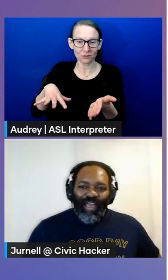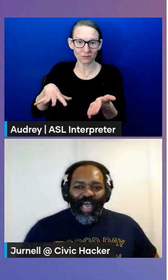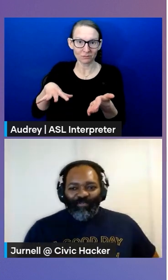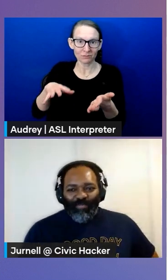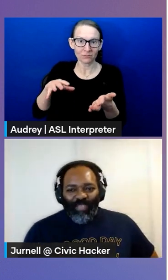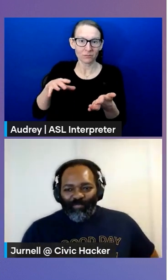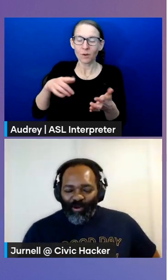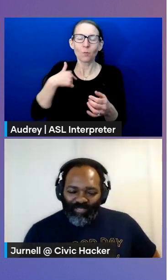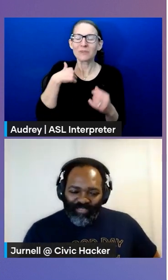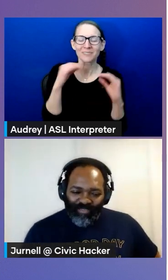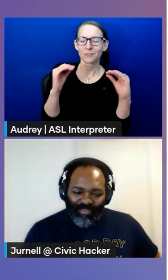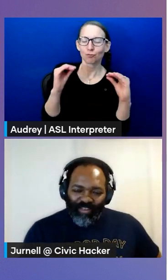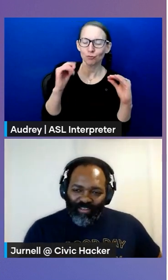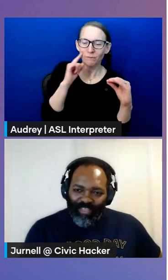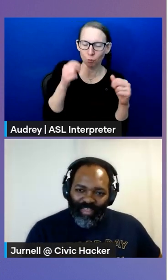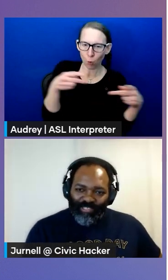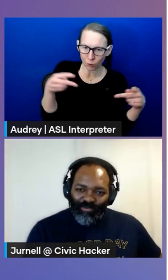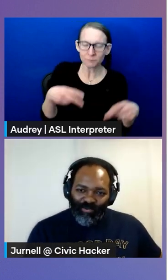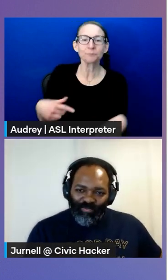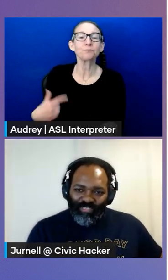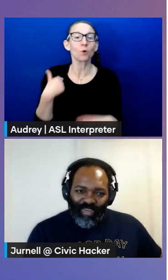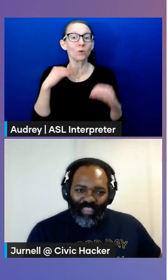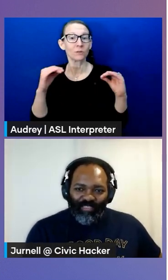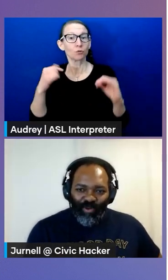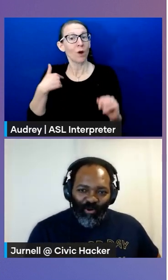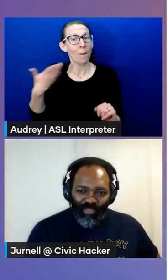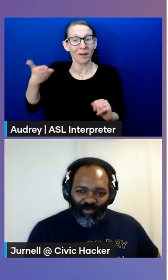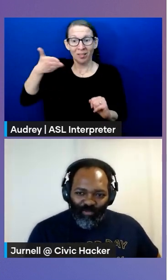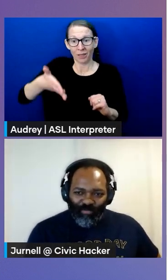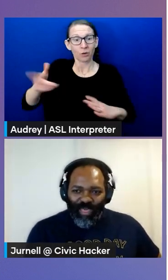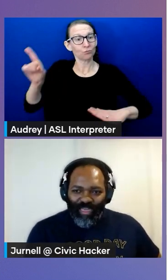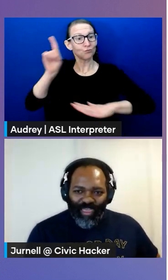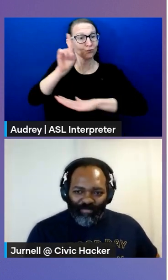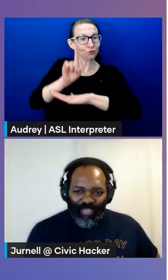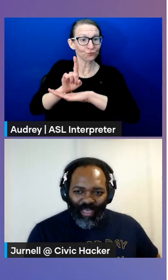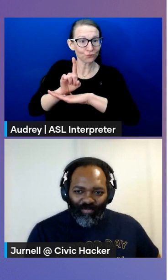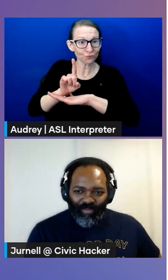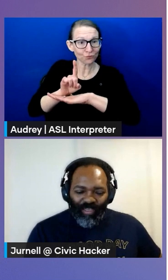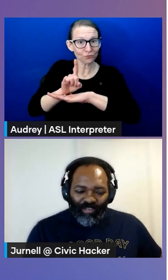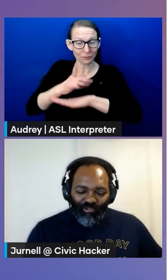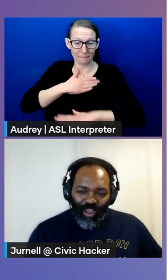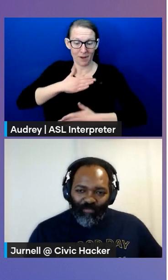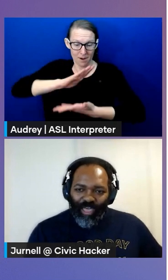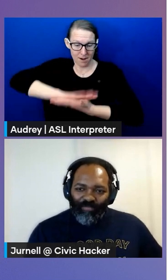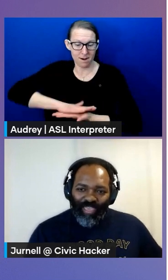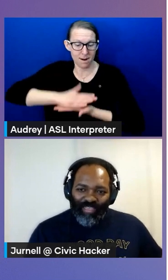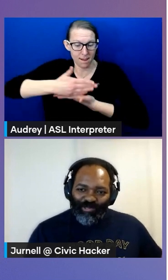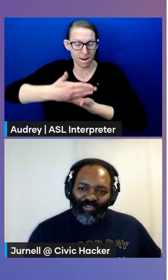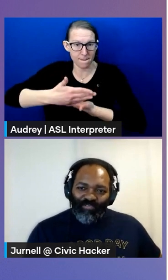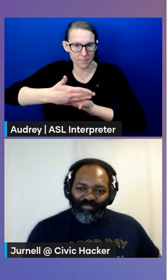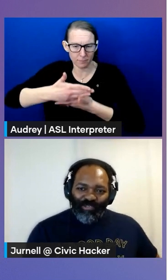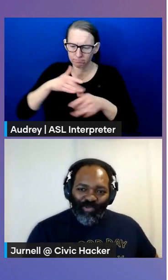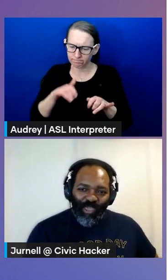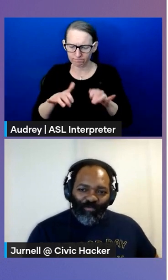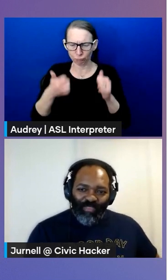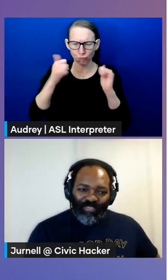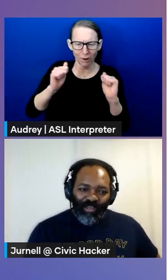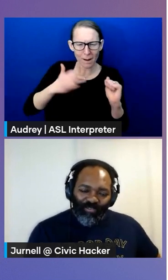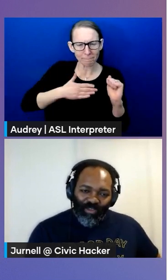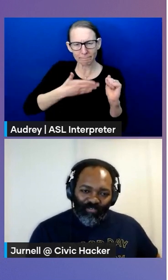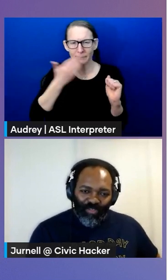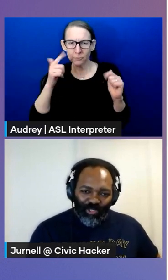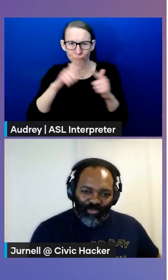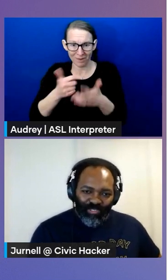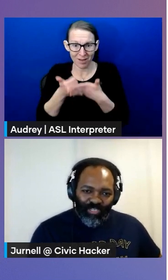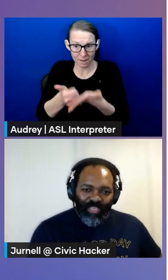So I would be the person in the classroom, standing at the podium with my laptop, trying my best to help these